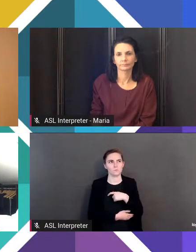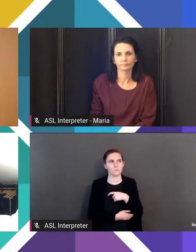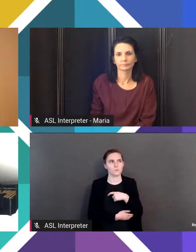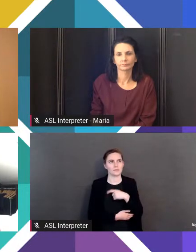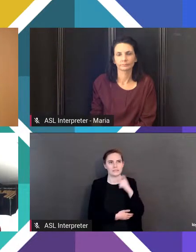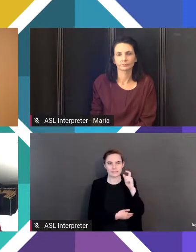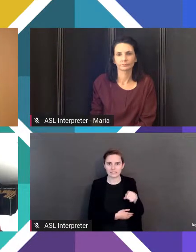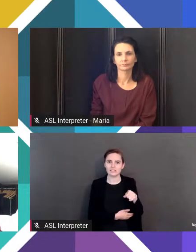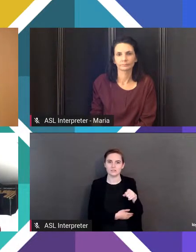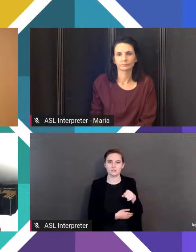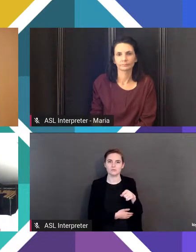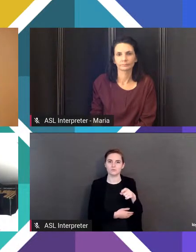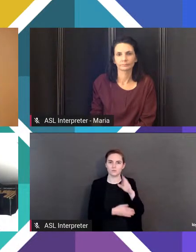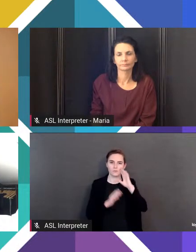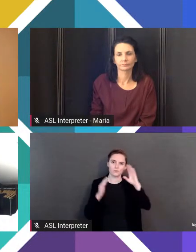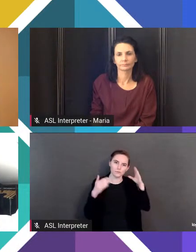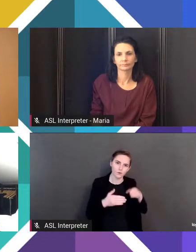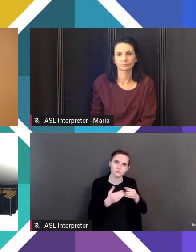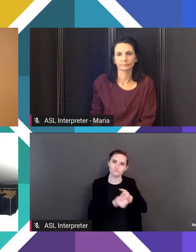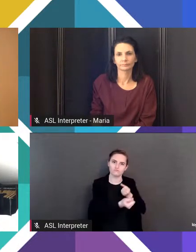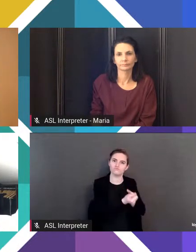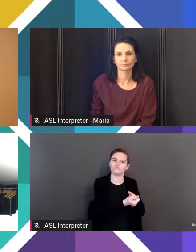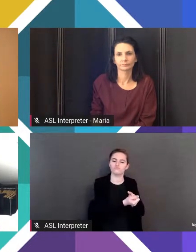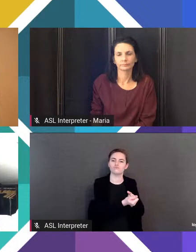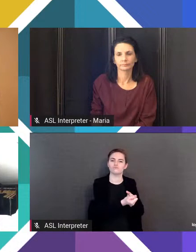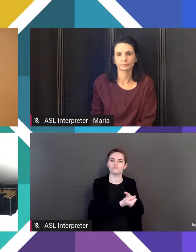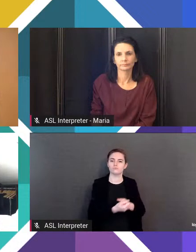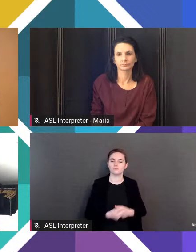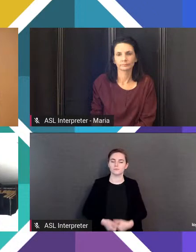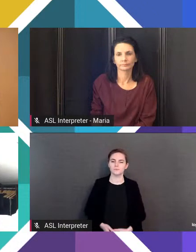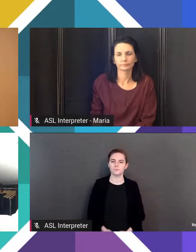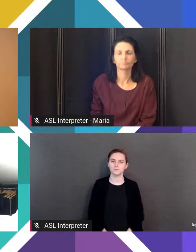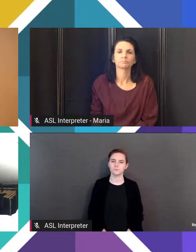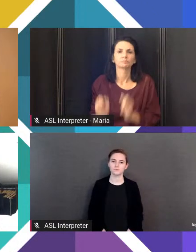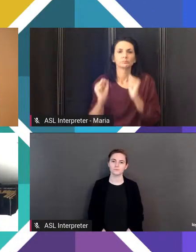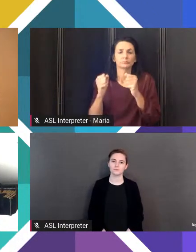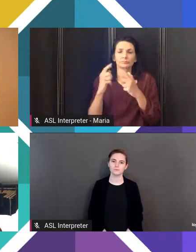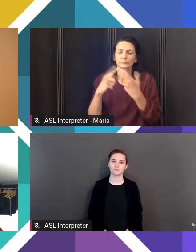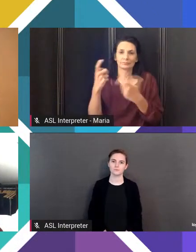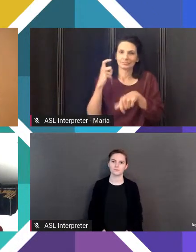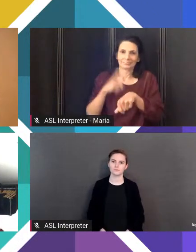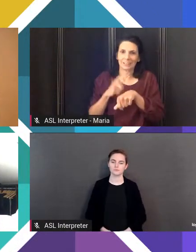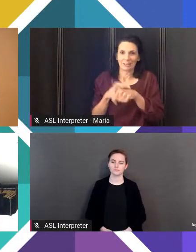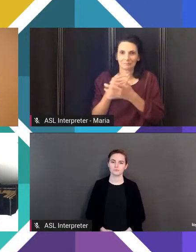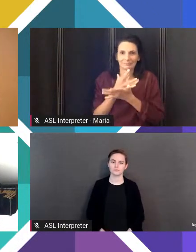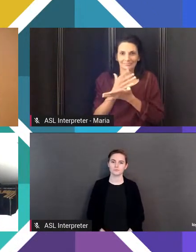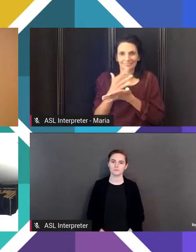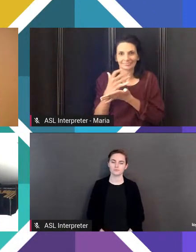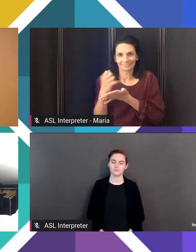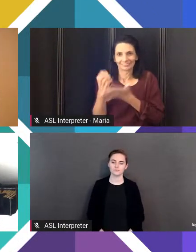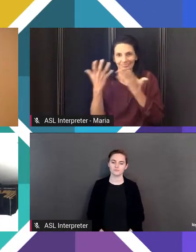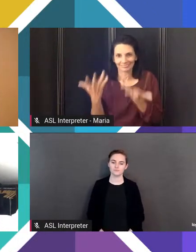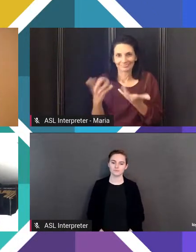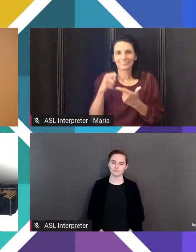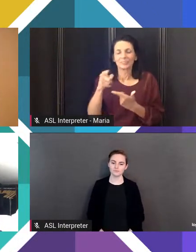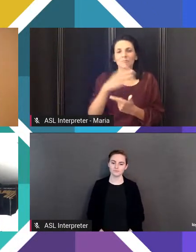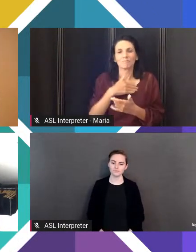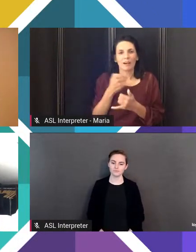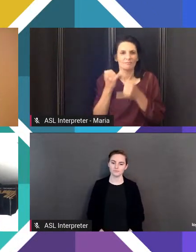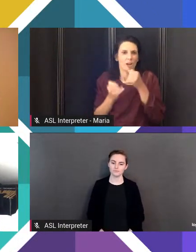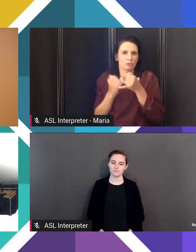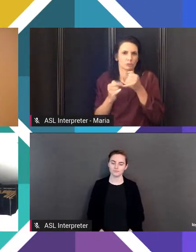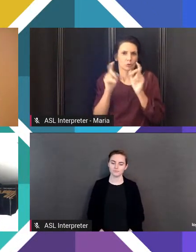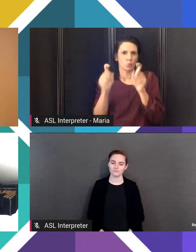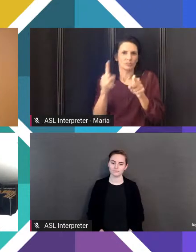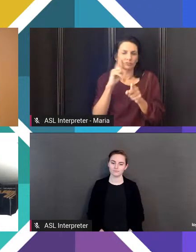contribute to. Yeah. So my final question, time really flies, and my final question